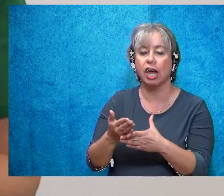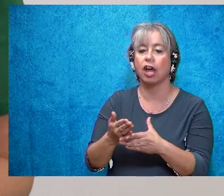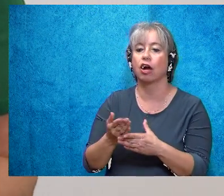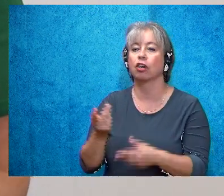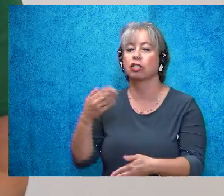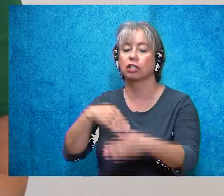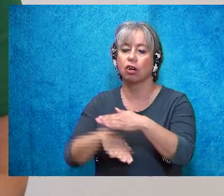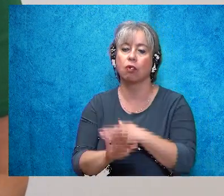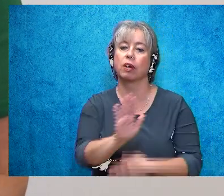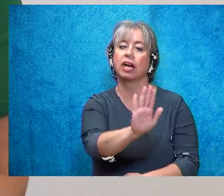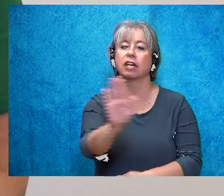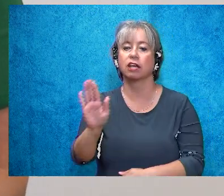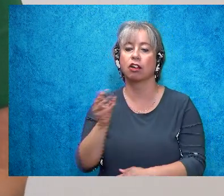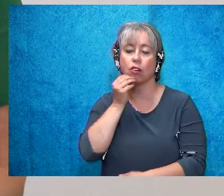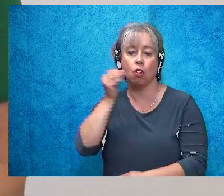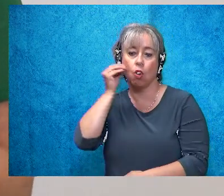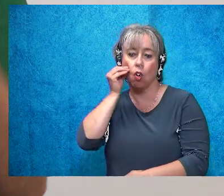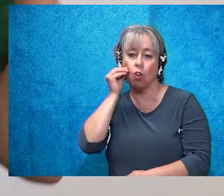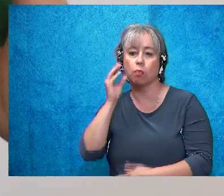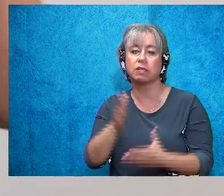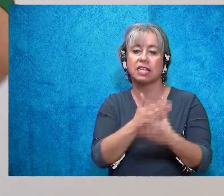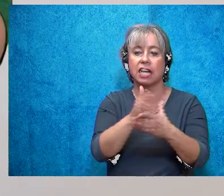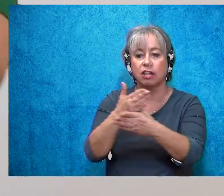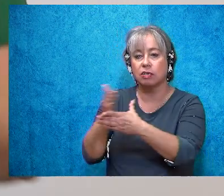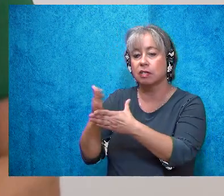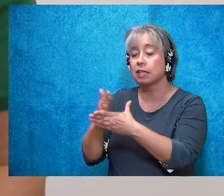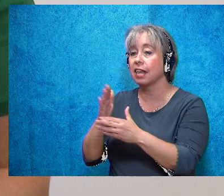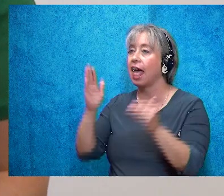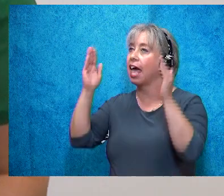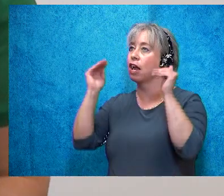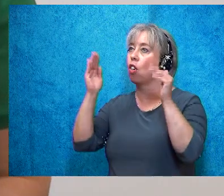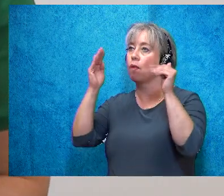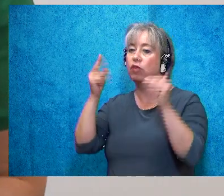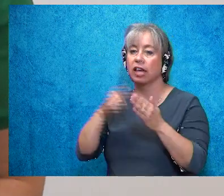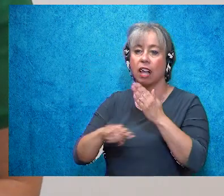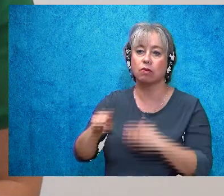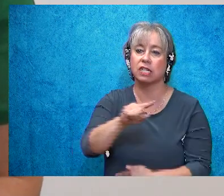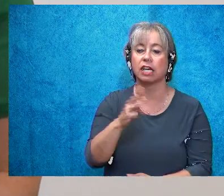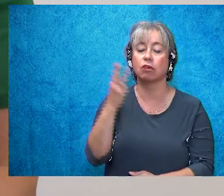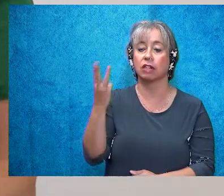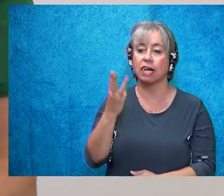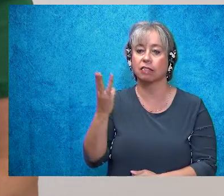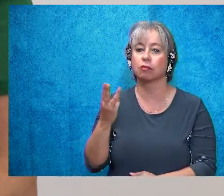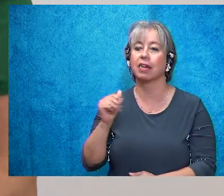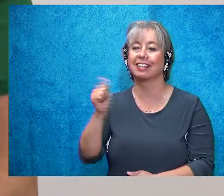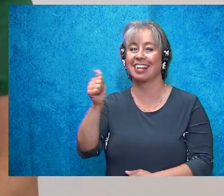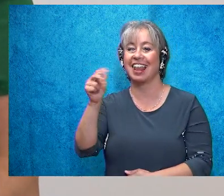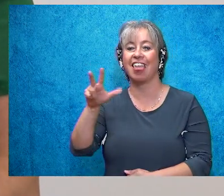and be there with you. And hopefully I will see you next Wednesday at 10:30.